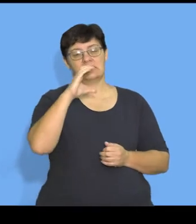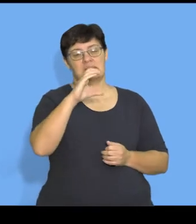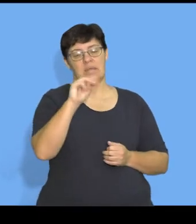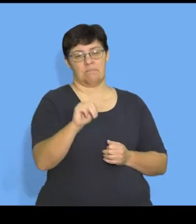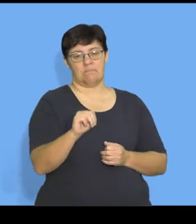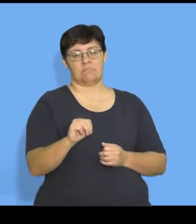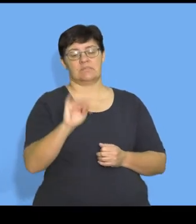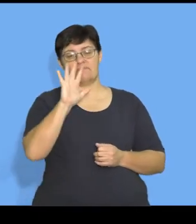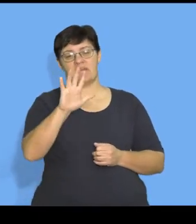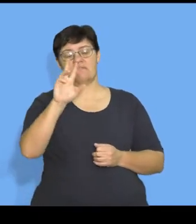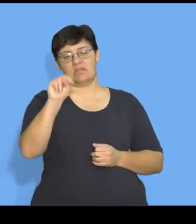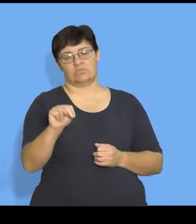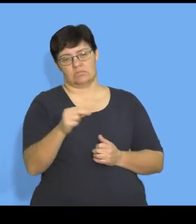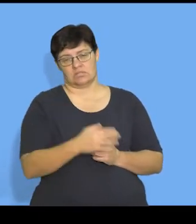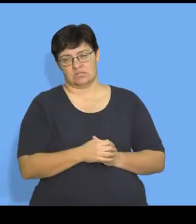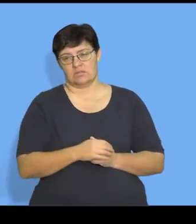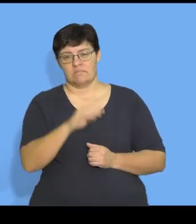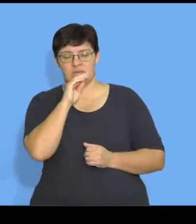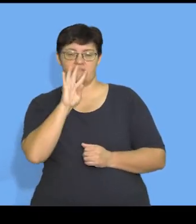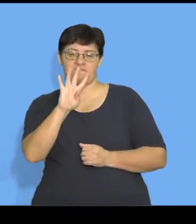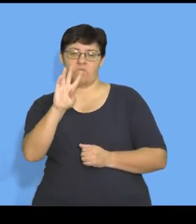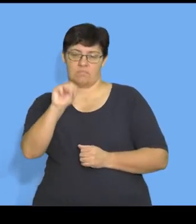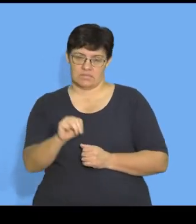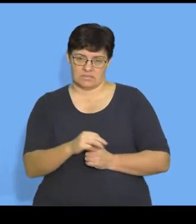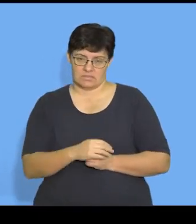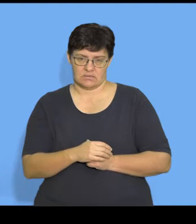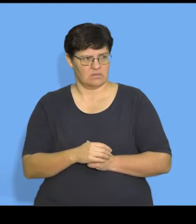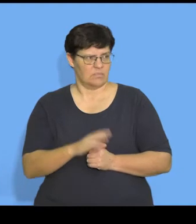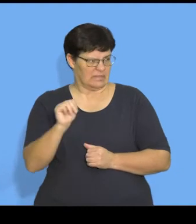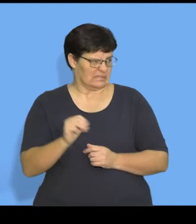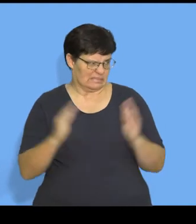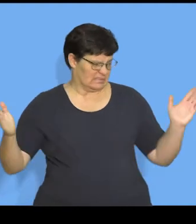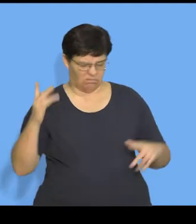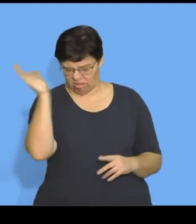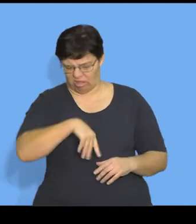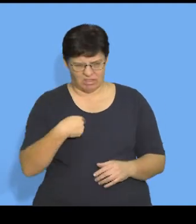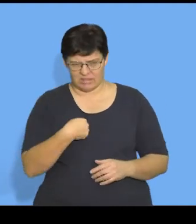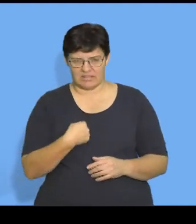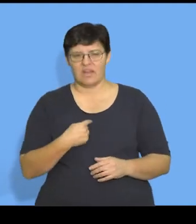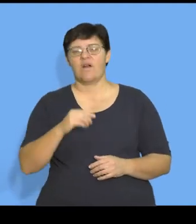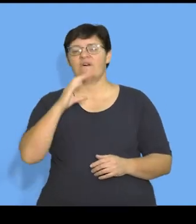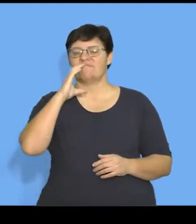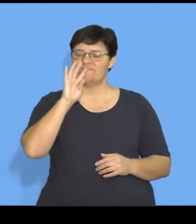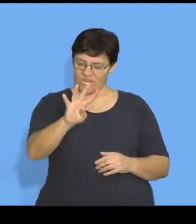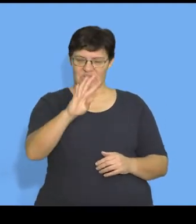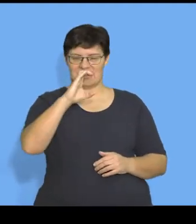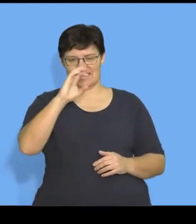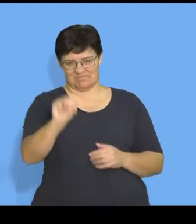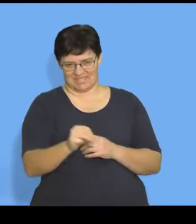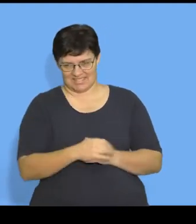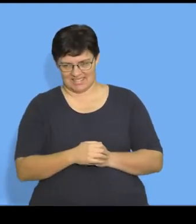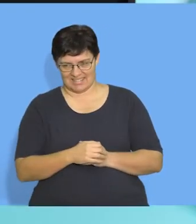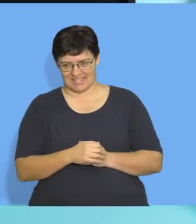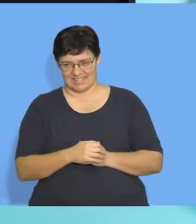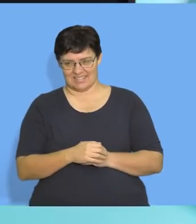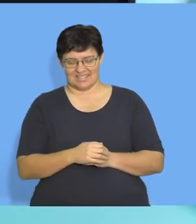5 newtons. It'll be 4 meters long. 4 meters, that's ridiculous. 4 centimeters. Okay, you don't have a